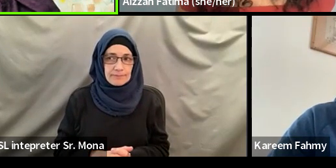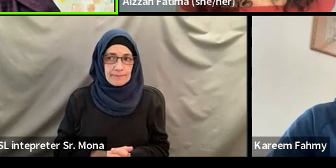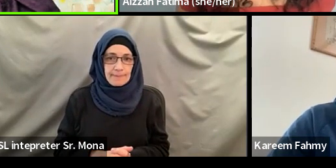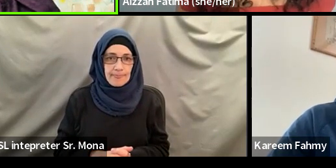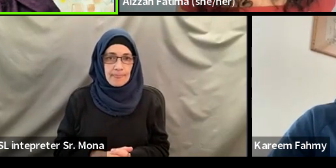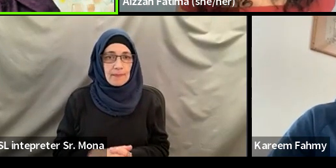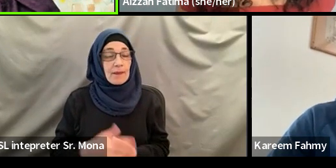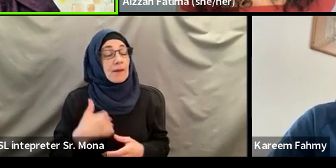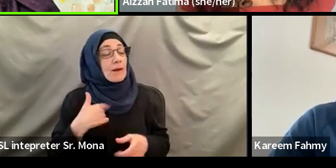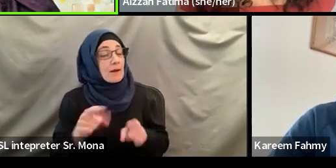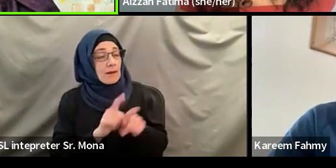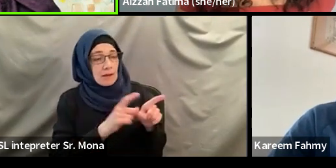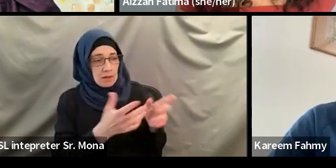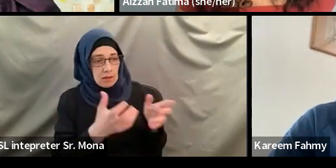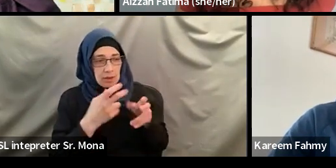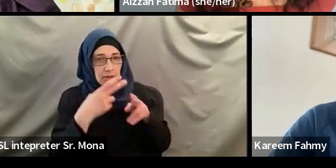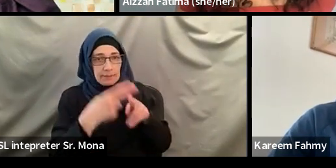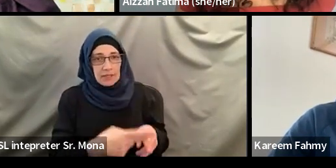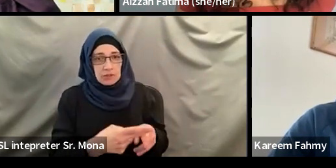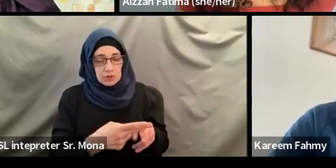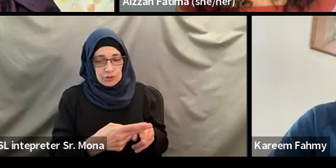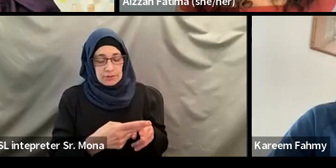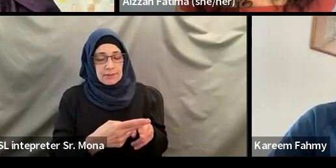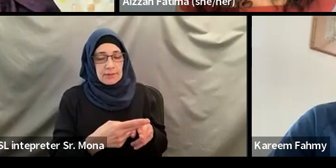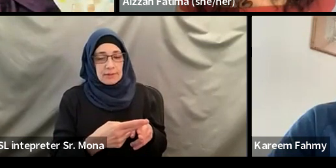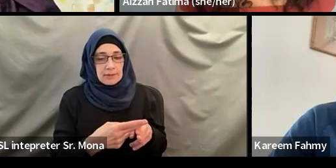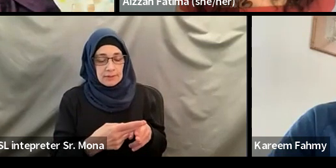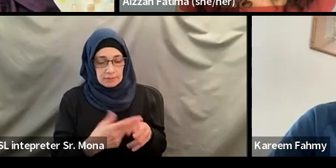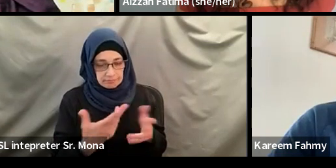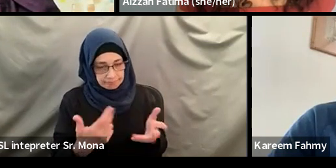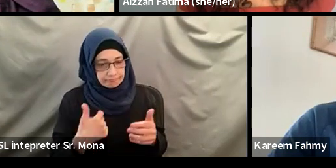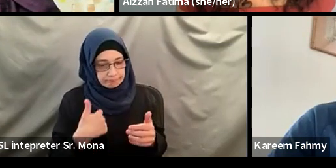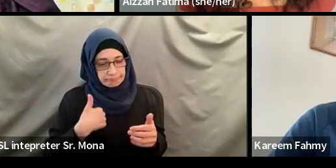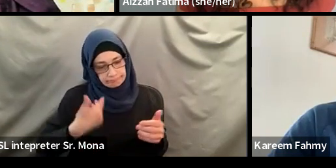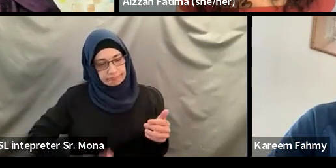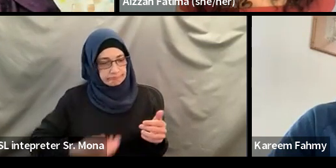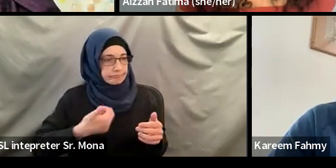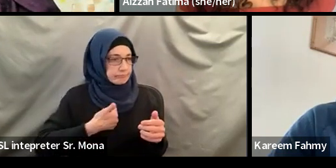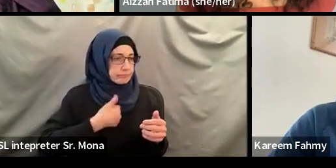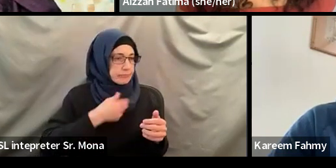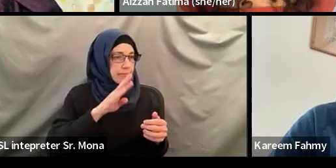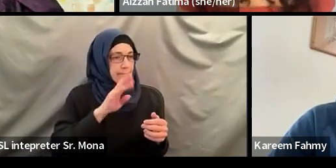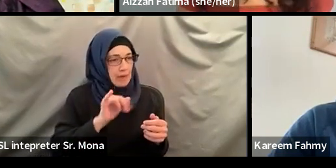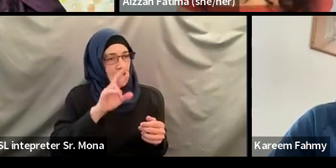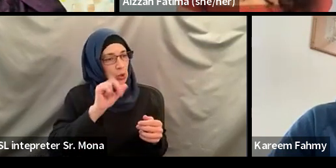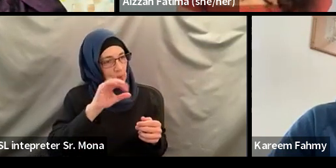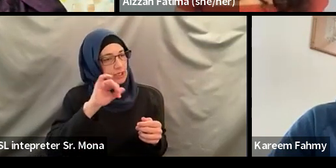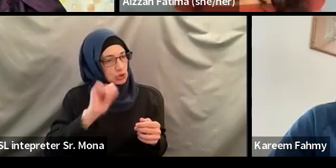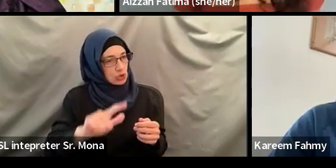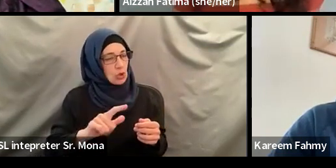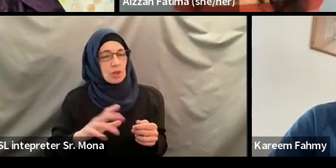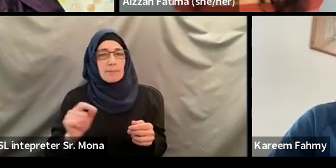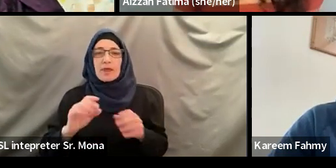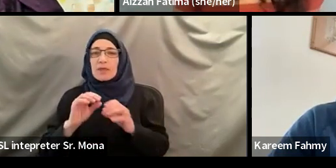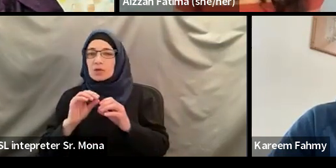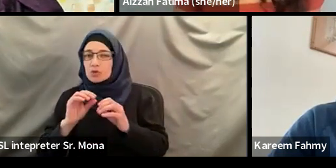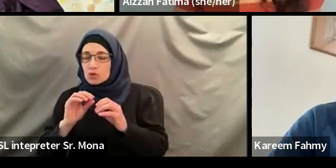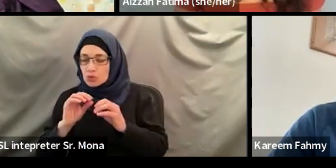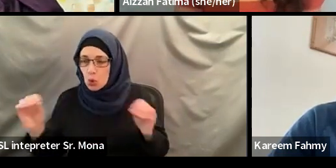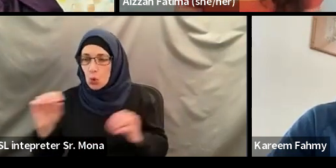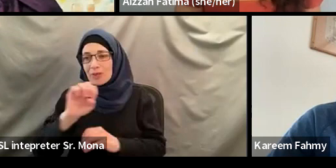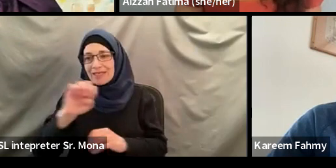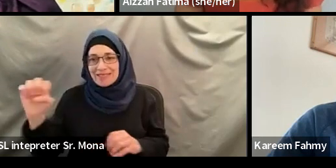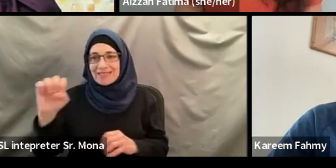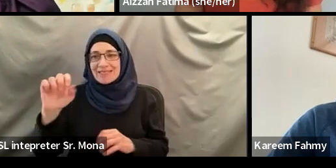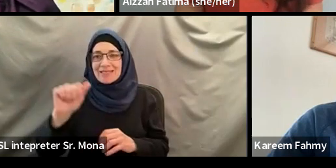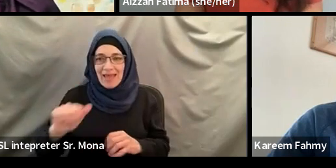I also wanted to mention, like, aside from, you know, being biracial and having biracial representation, there are like no East Asian Muslims here.